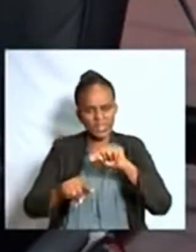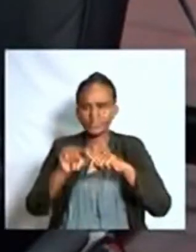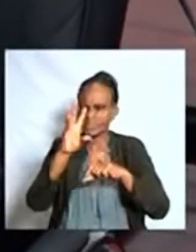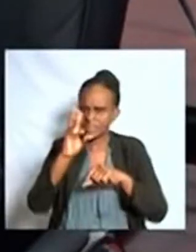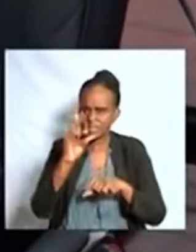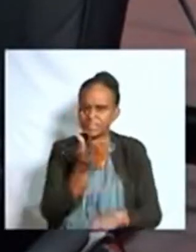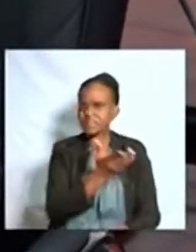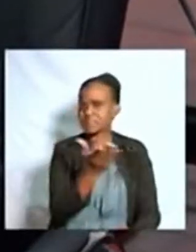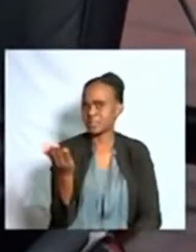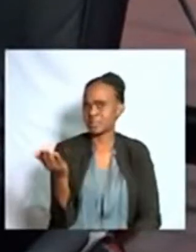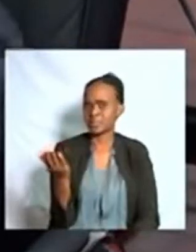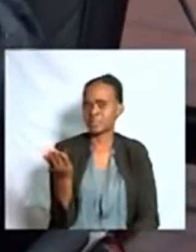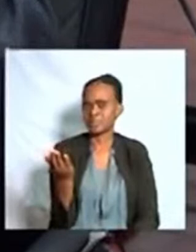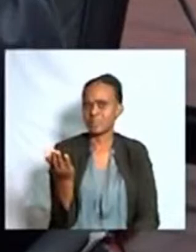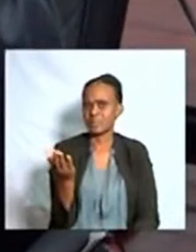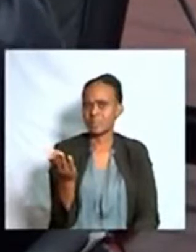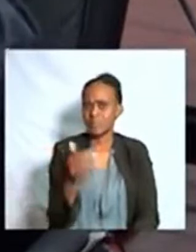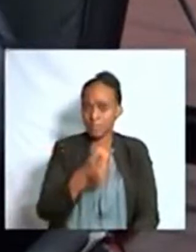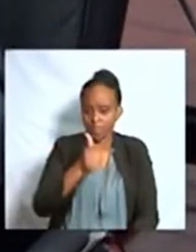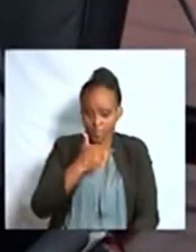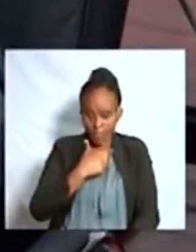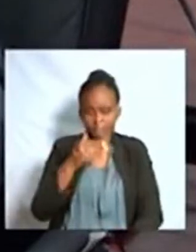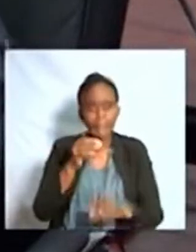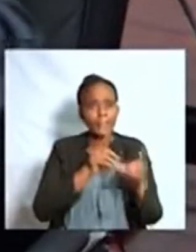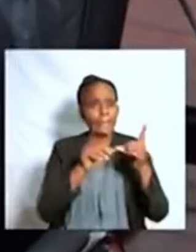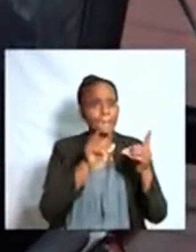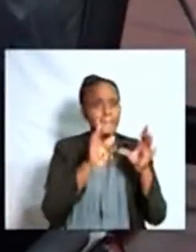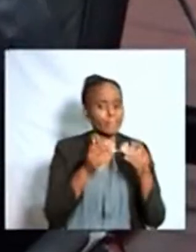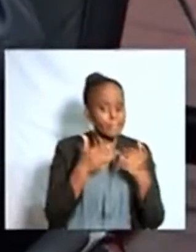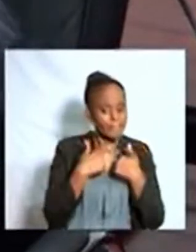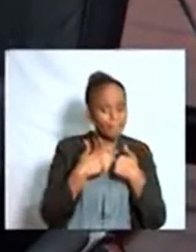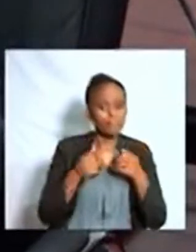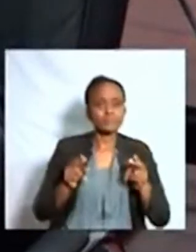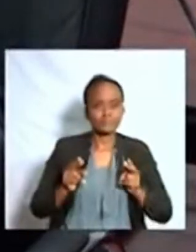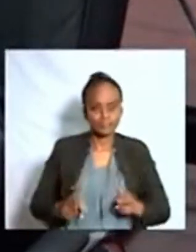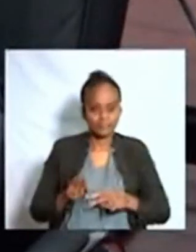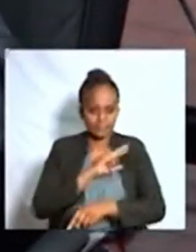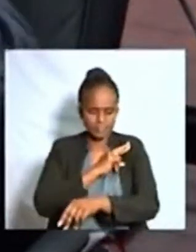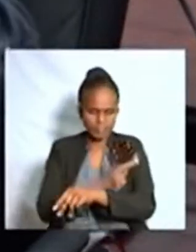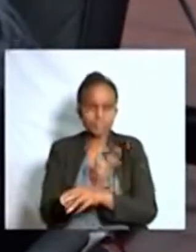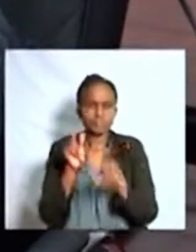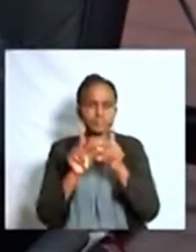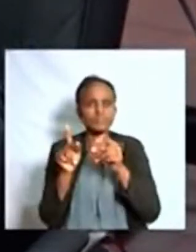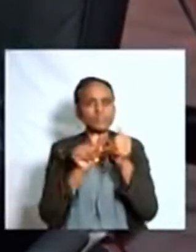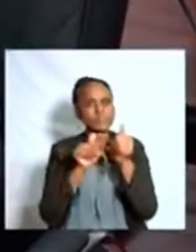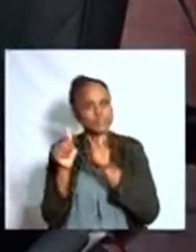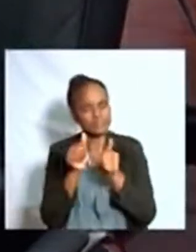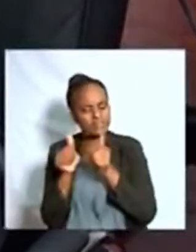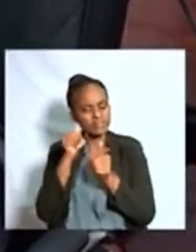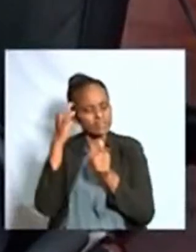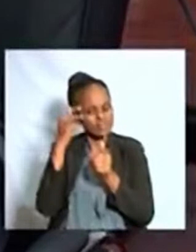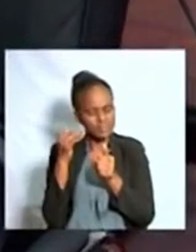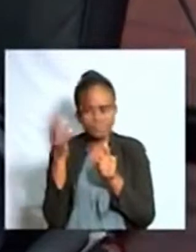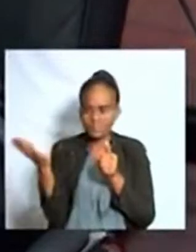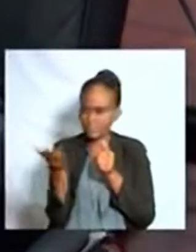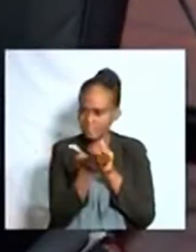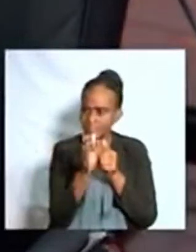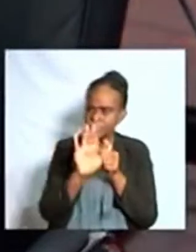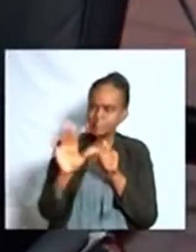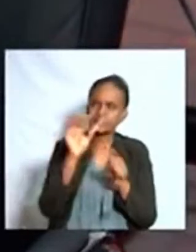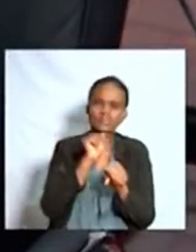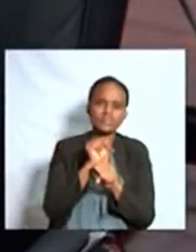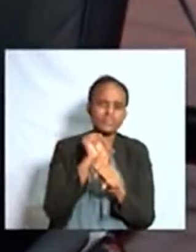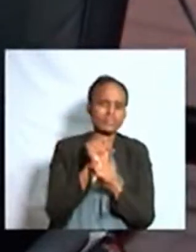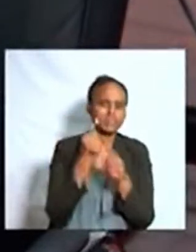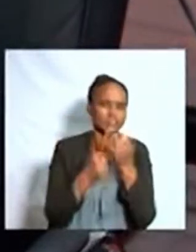them. When you have directors, you have HR personnel, administrative officers, their duty is to